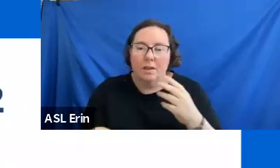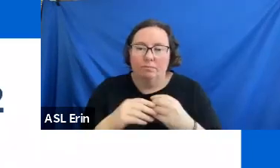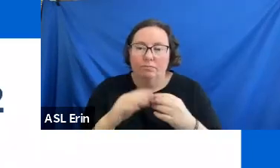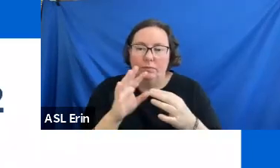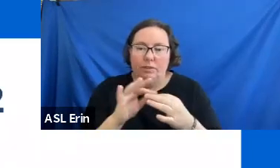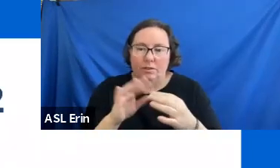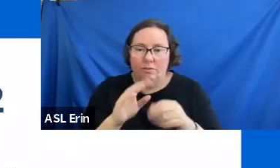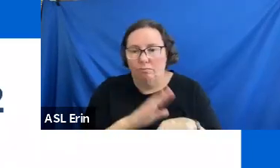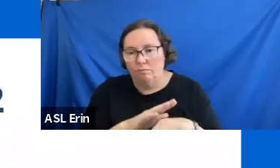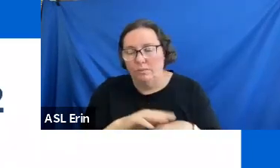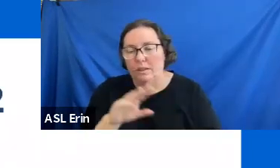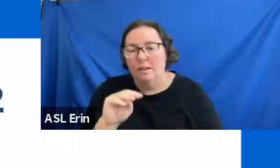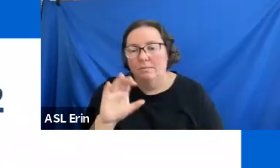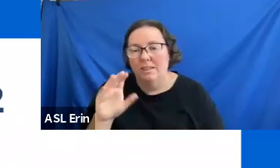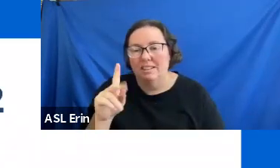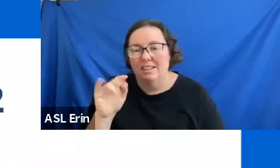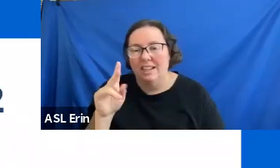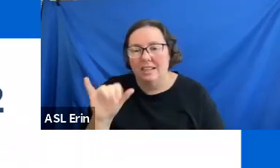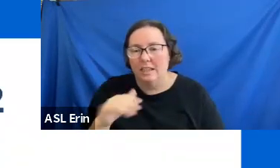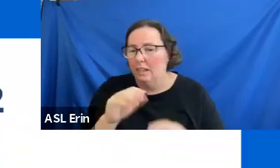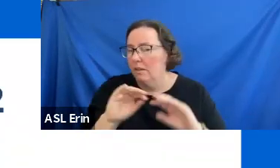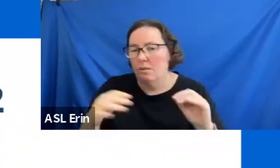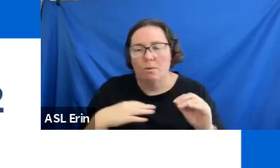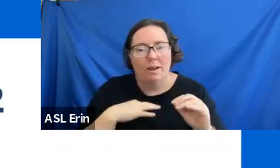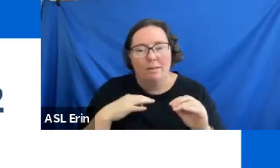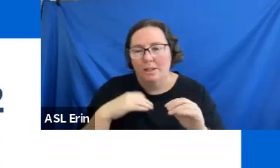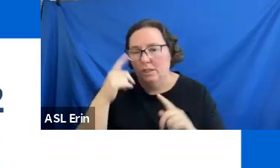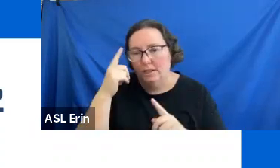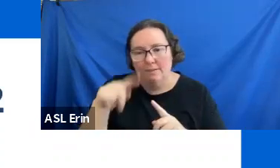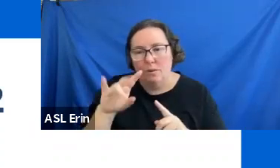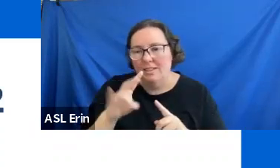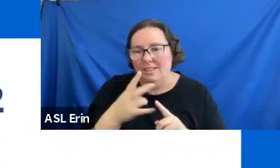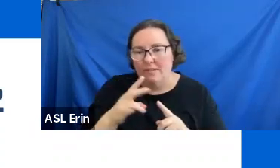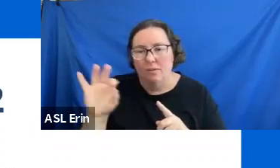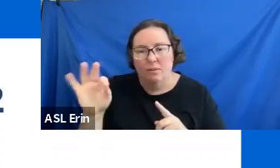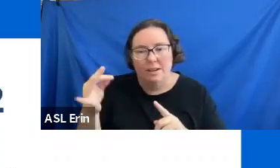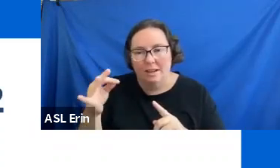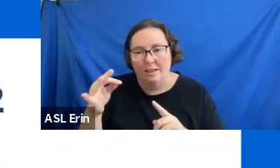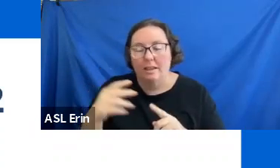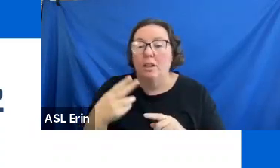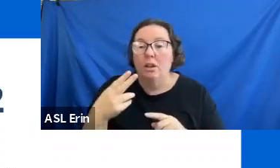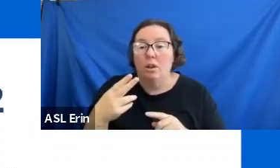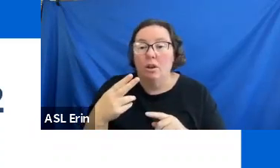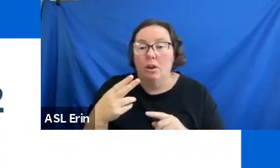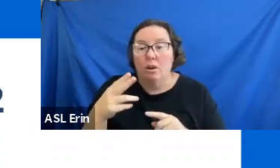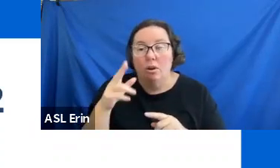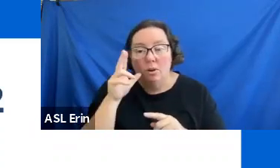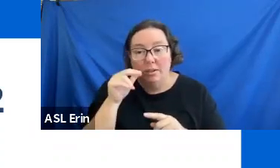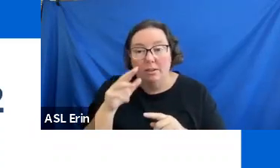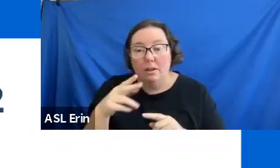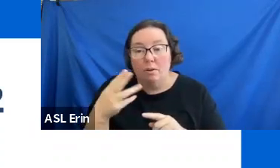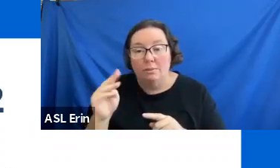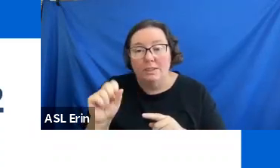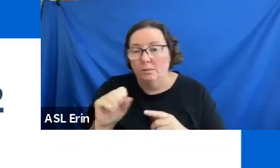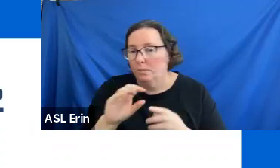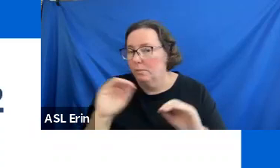the McKinley had no applications for grade 7 or 9, and the Horace Mann had no applicants for grade